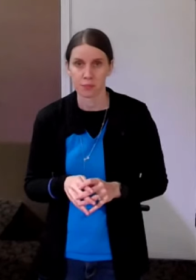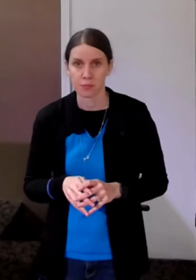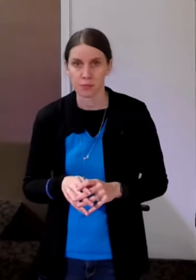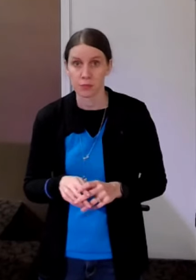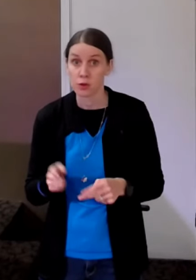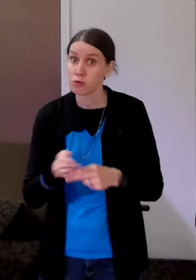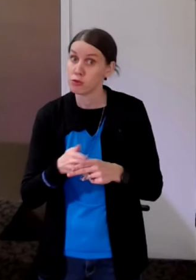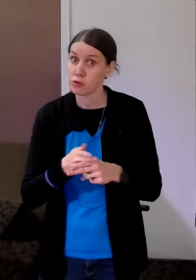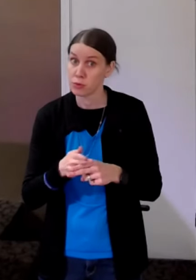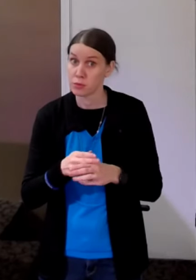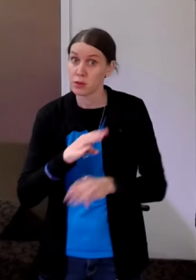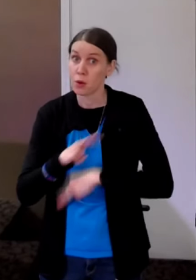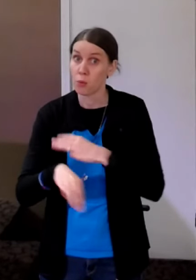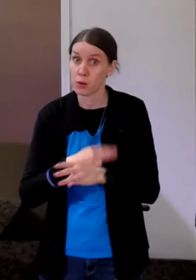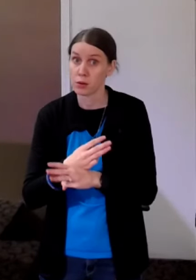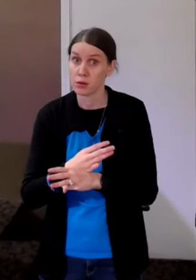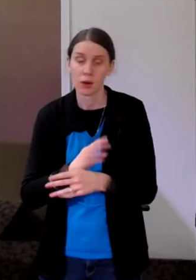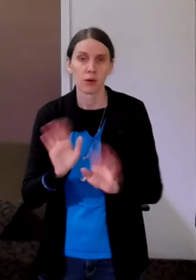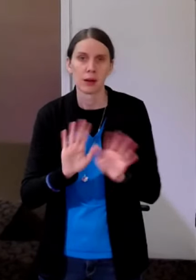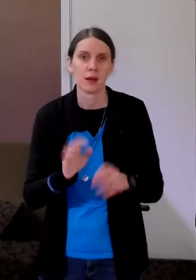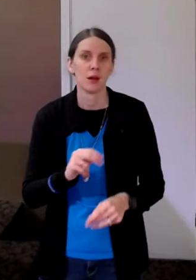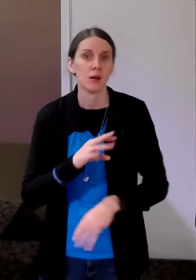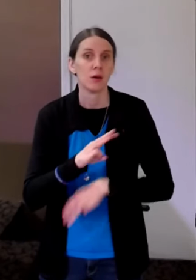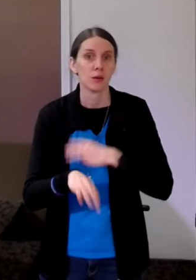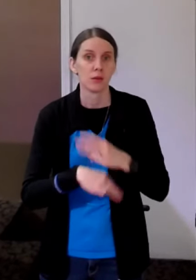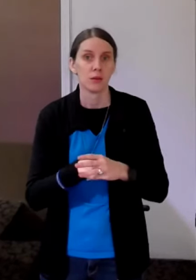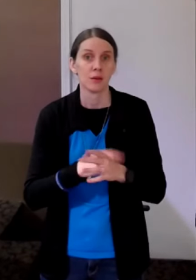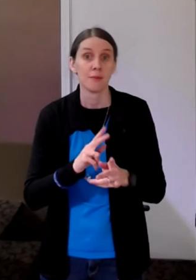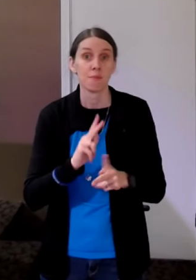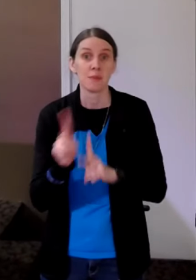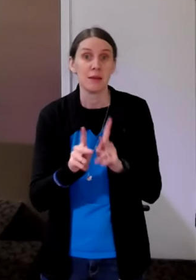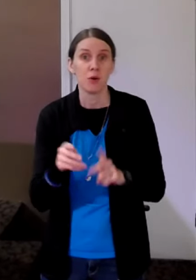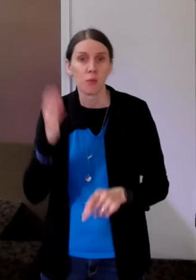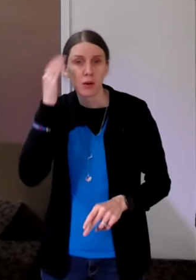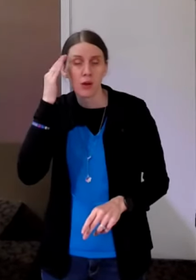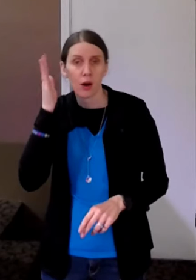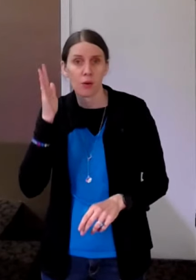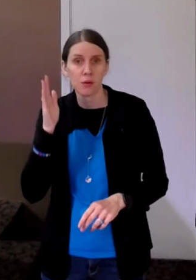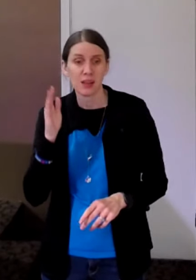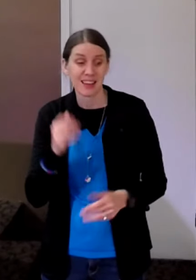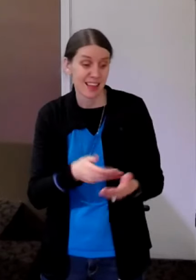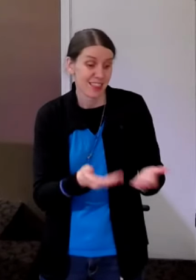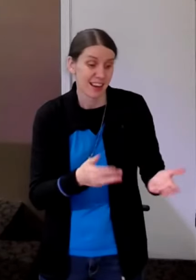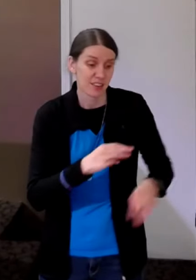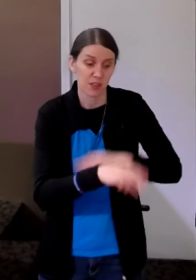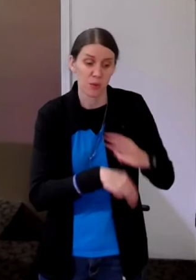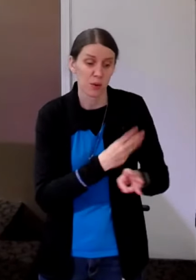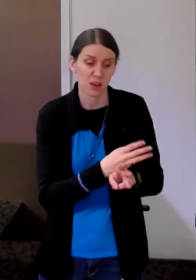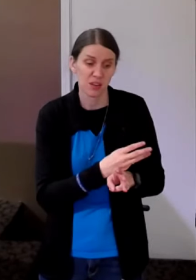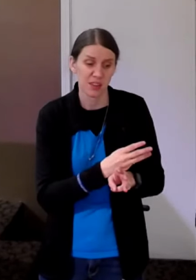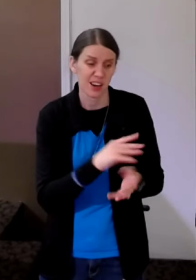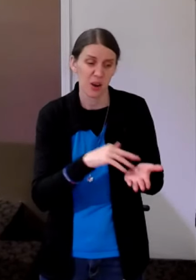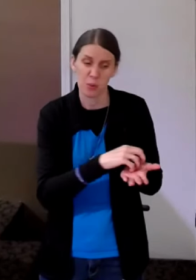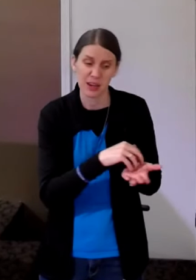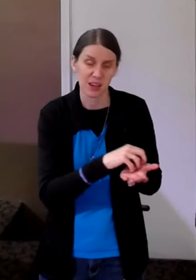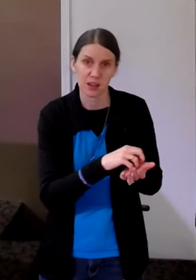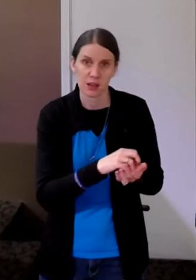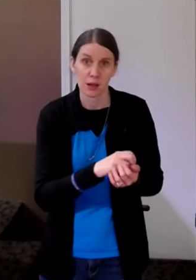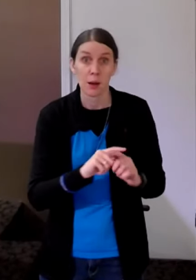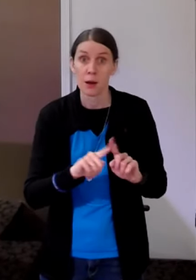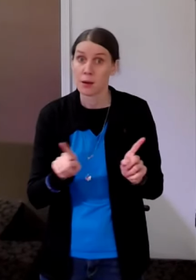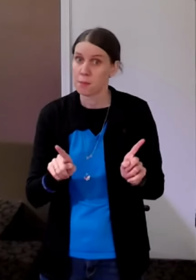going to realize that what the world's offering is just a trap, just another sin. And they're going to come and they're going to say,